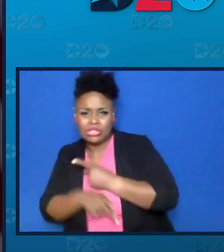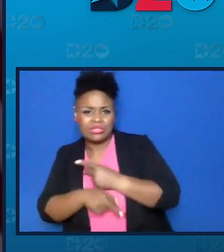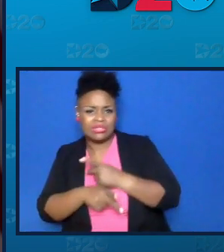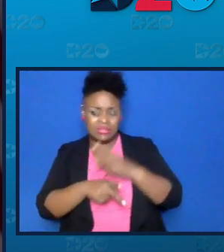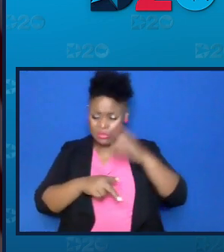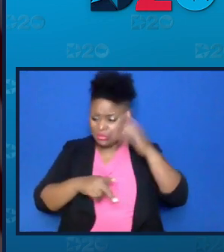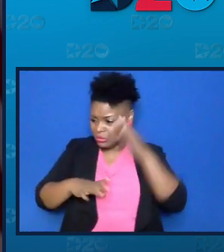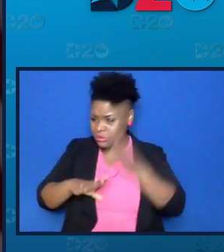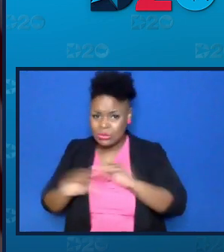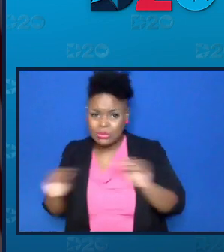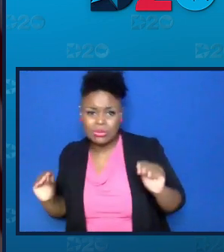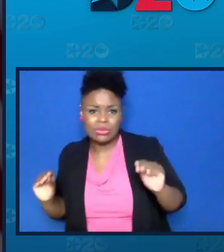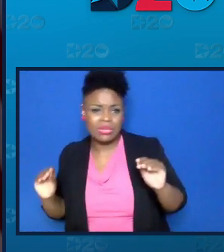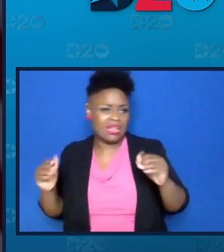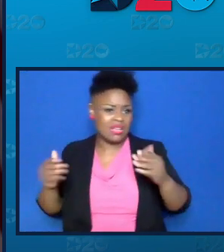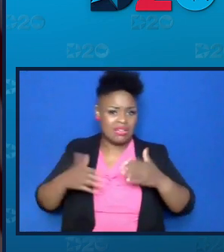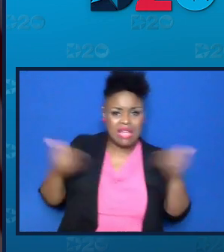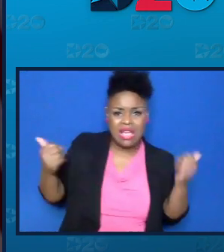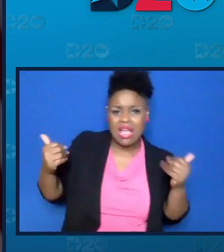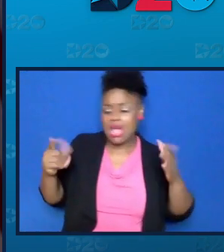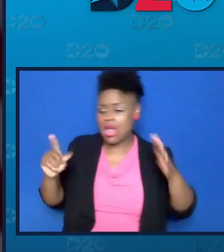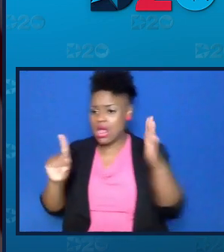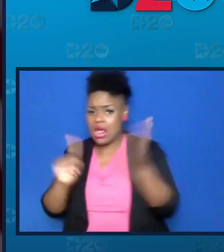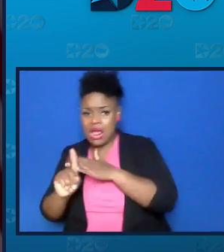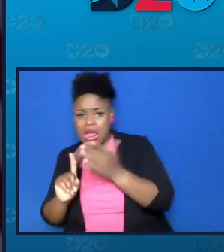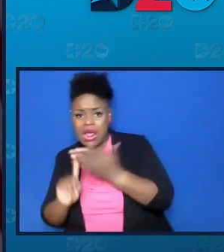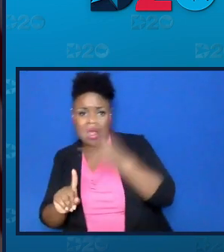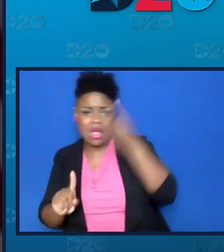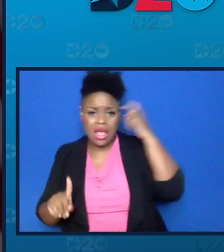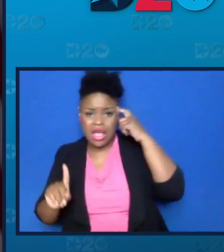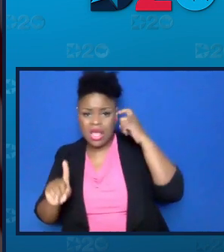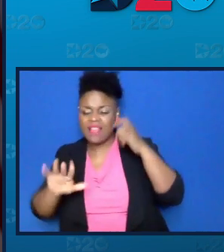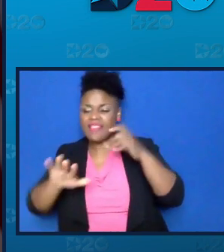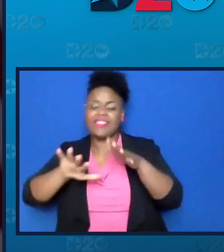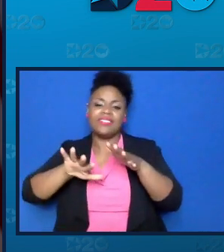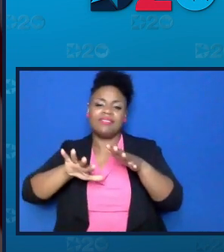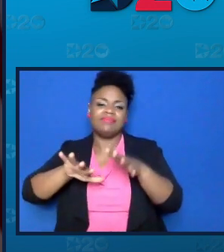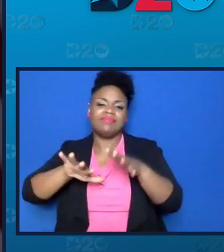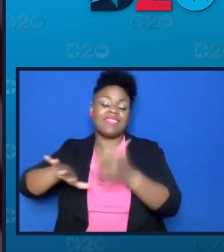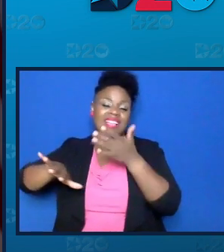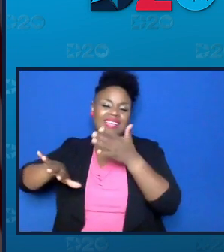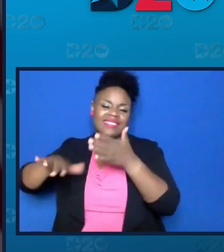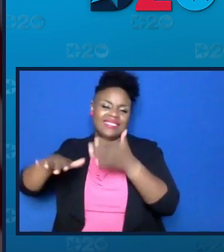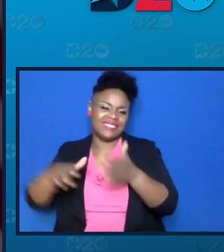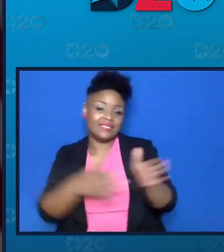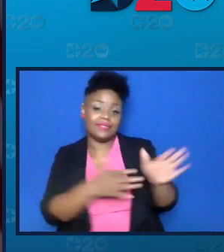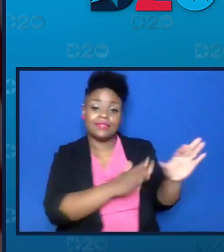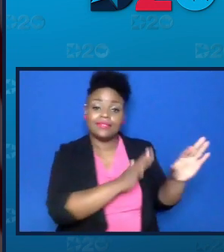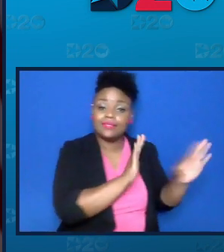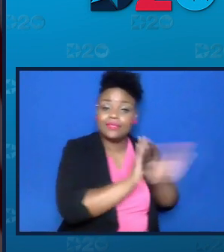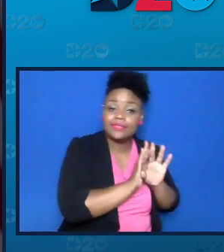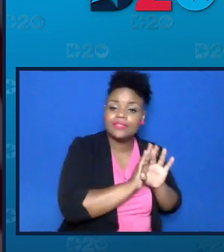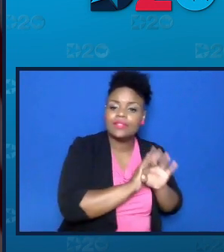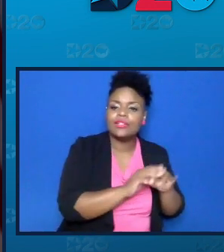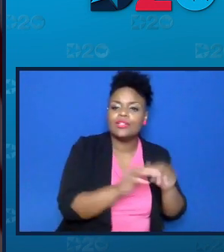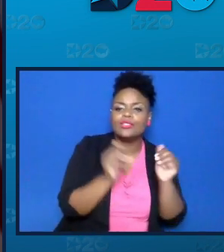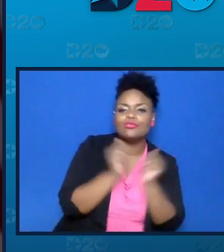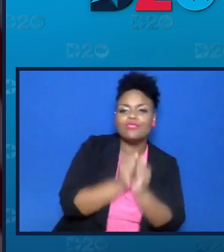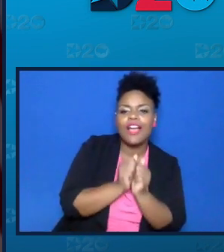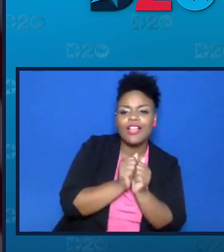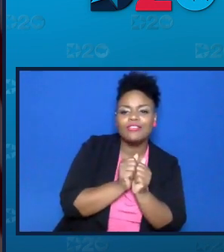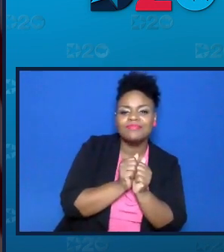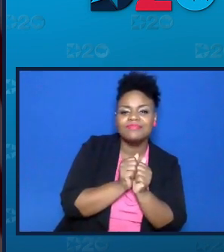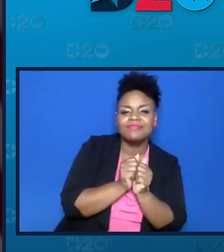and suspicion, or we can choose a different path and together take this chance to heal,